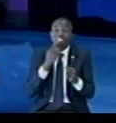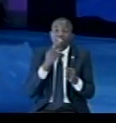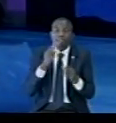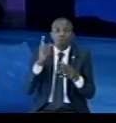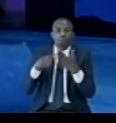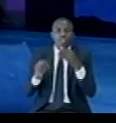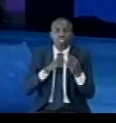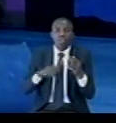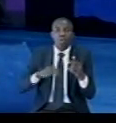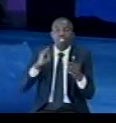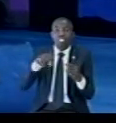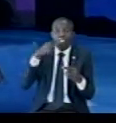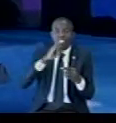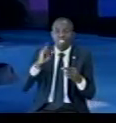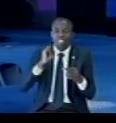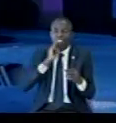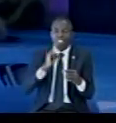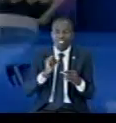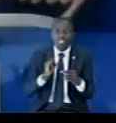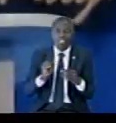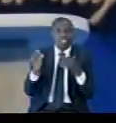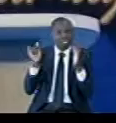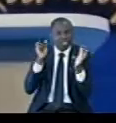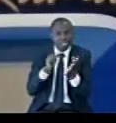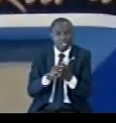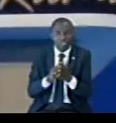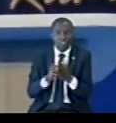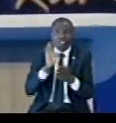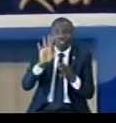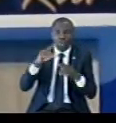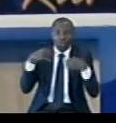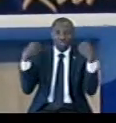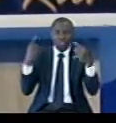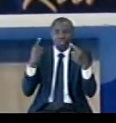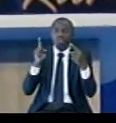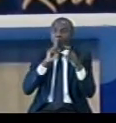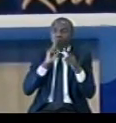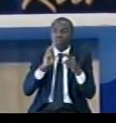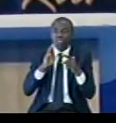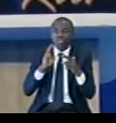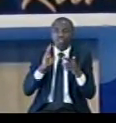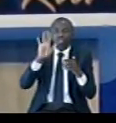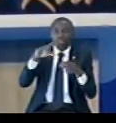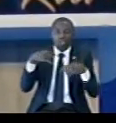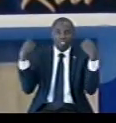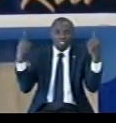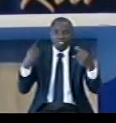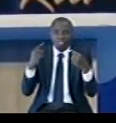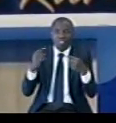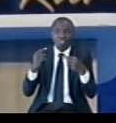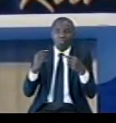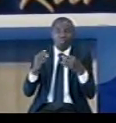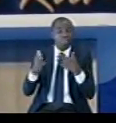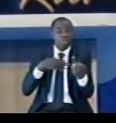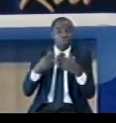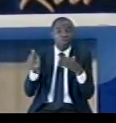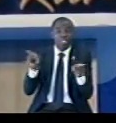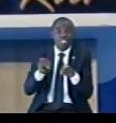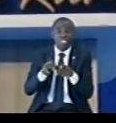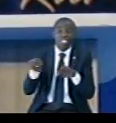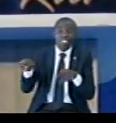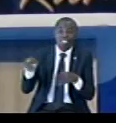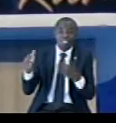Lord is saying is that your sins, your iniquities, don't they be